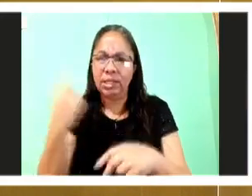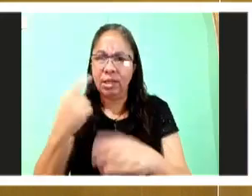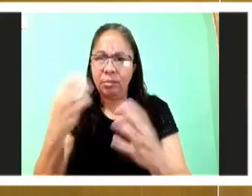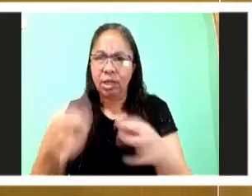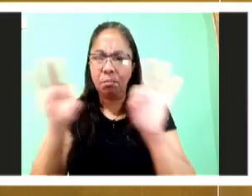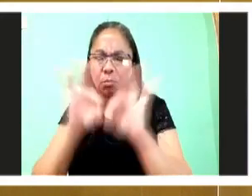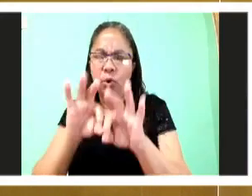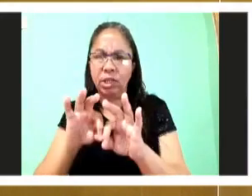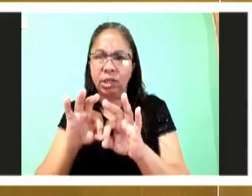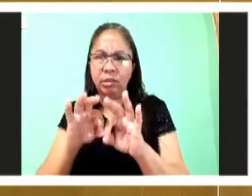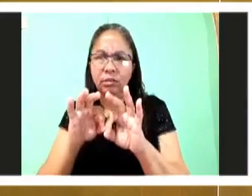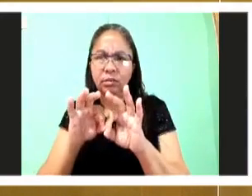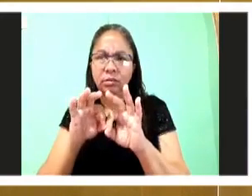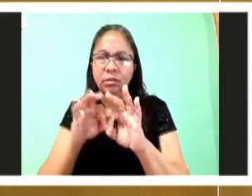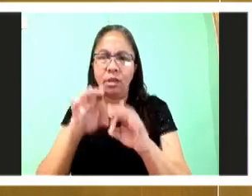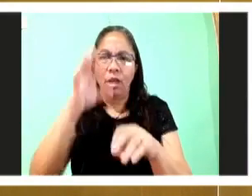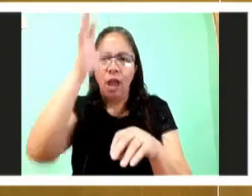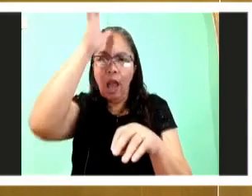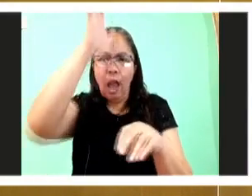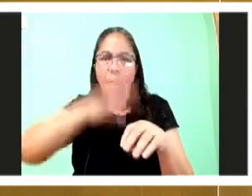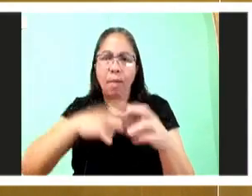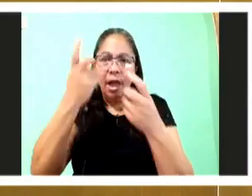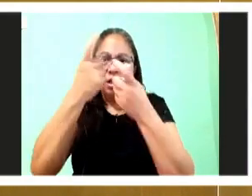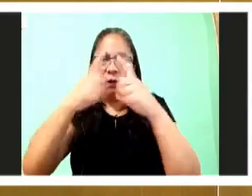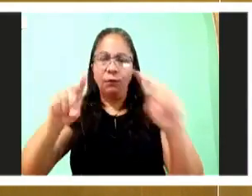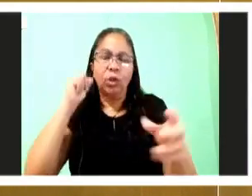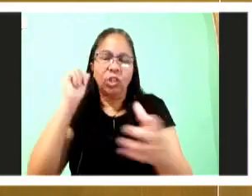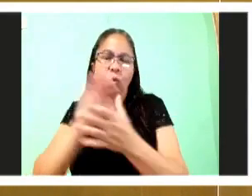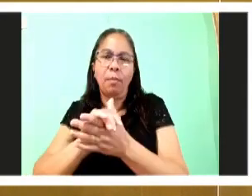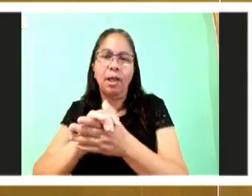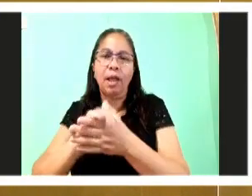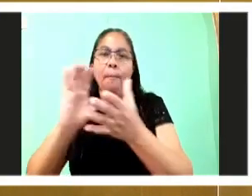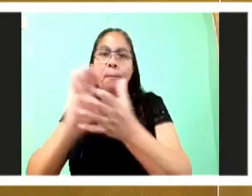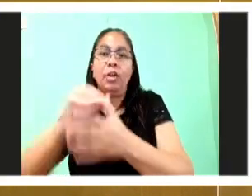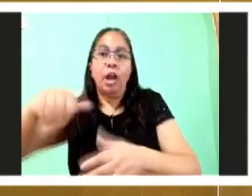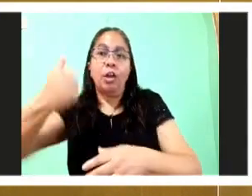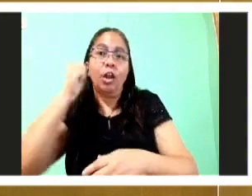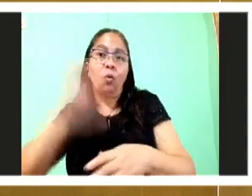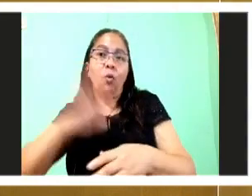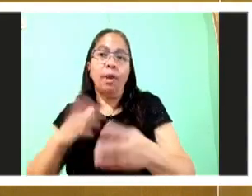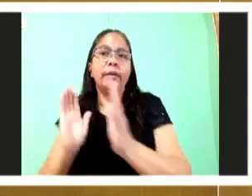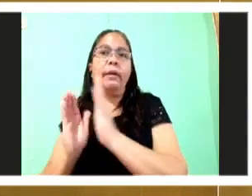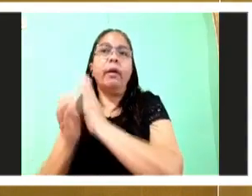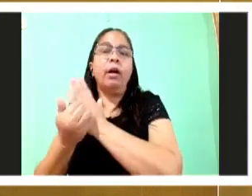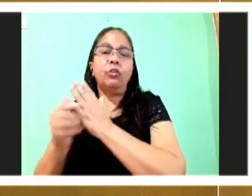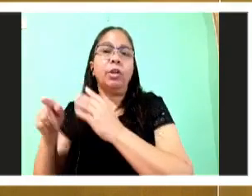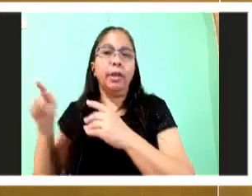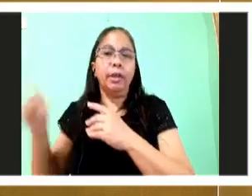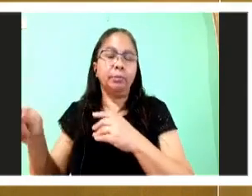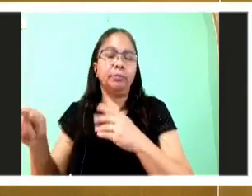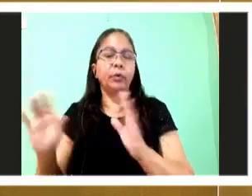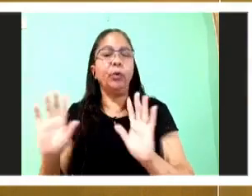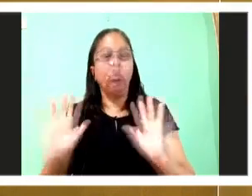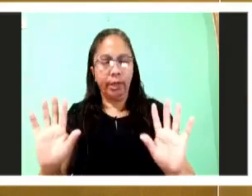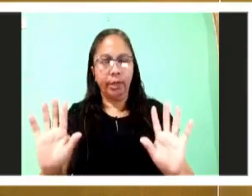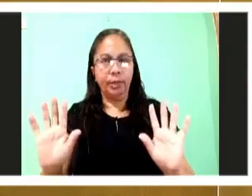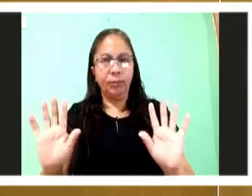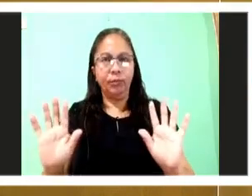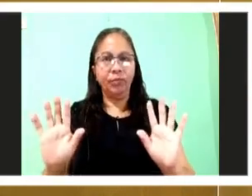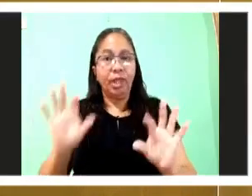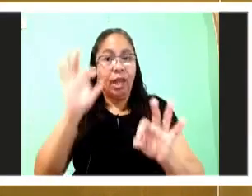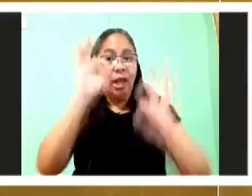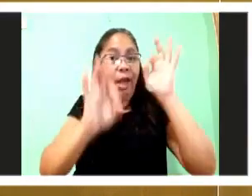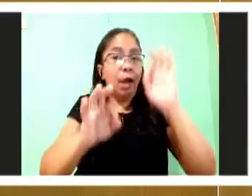The man who divorces his wife and marries another is guilty of adultery against her. All right, fair enough. And if a